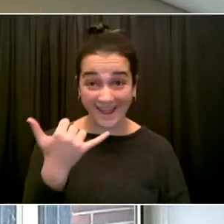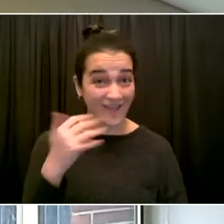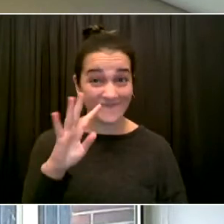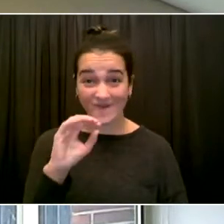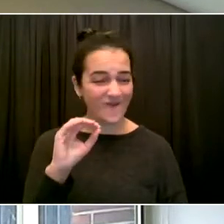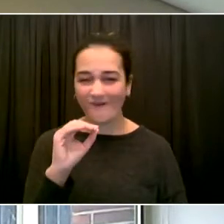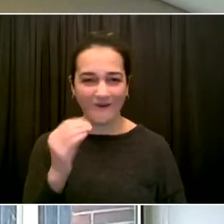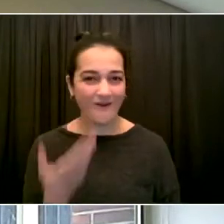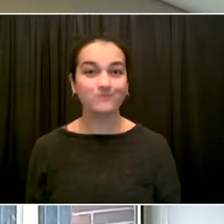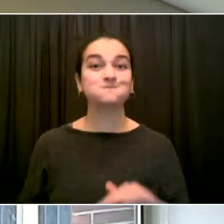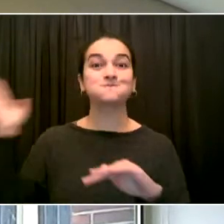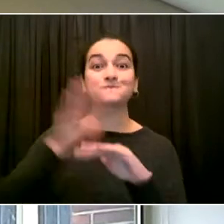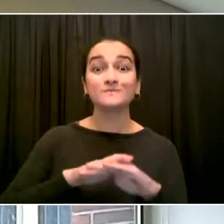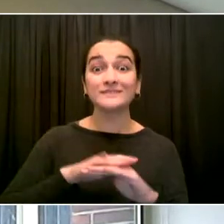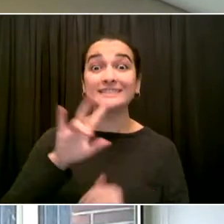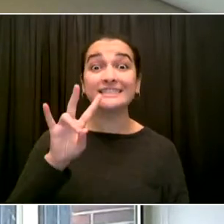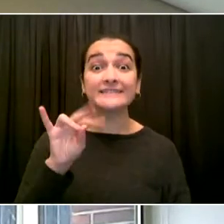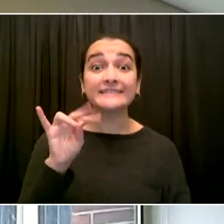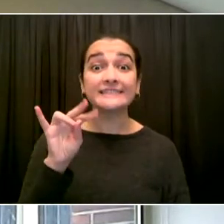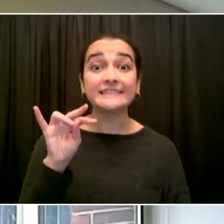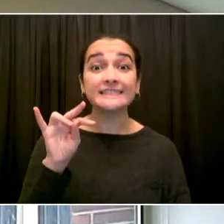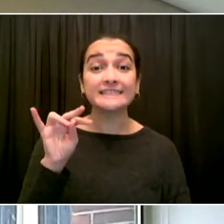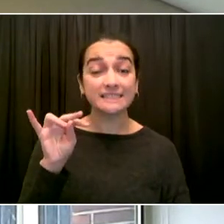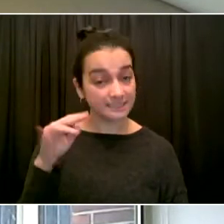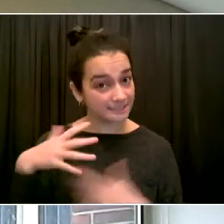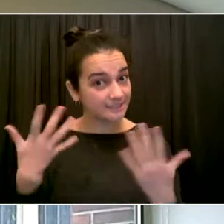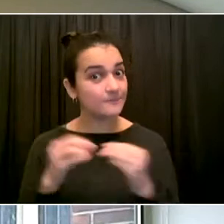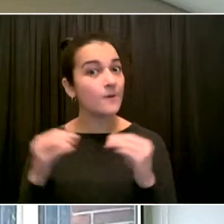your communities and your community leaders who know your